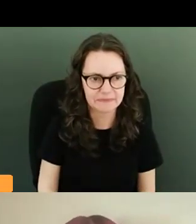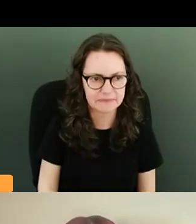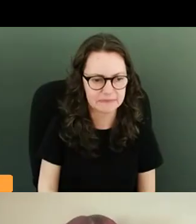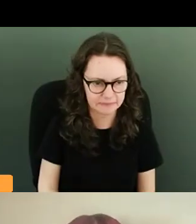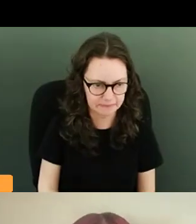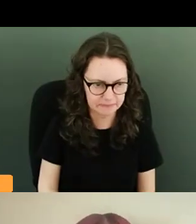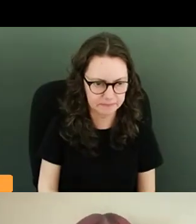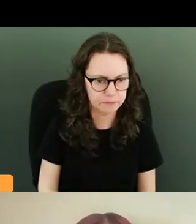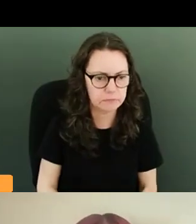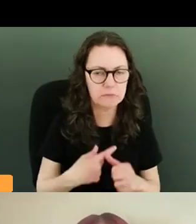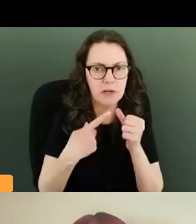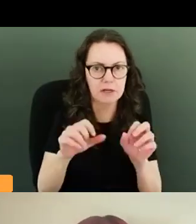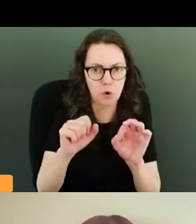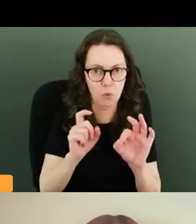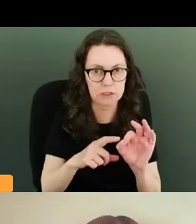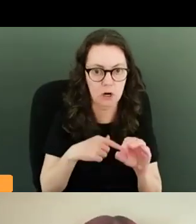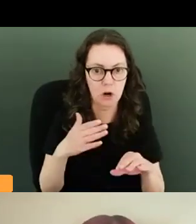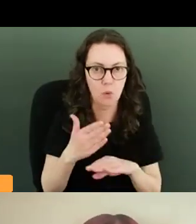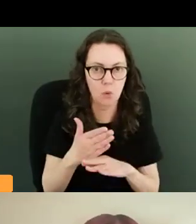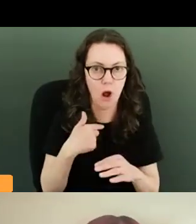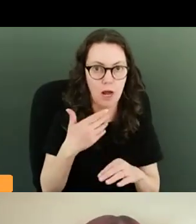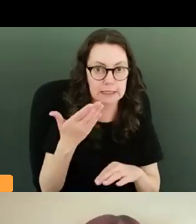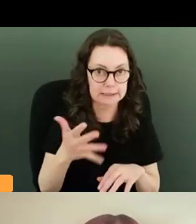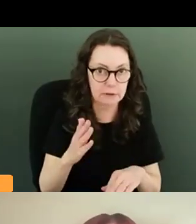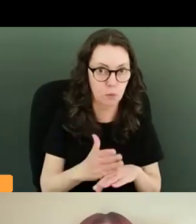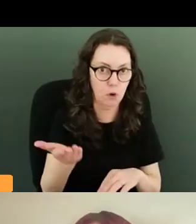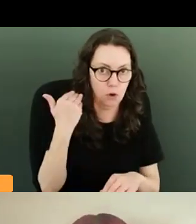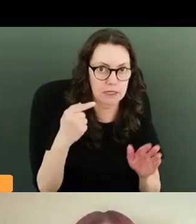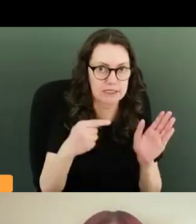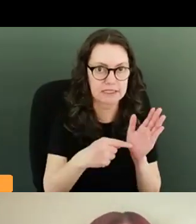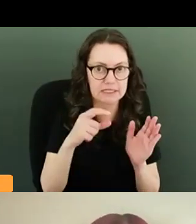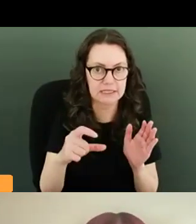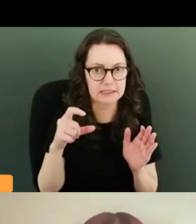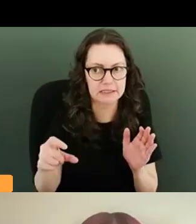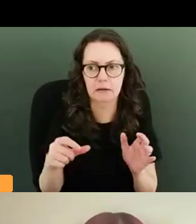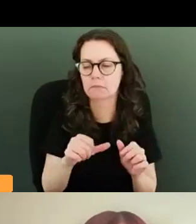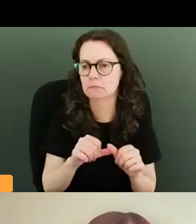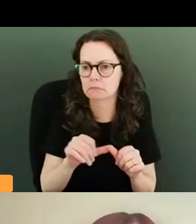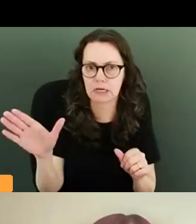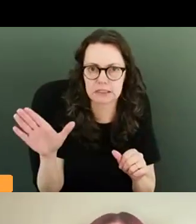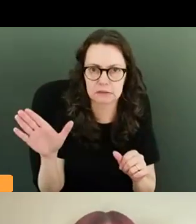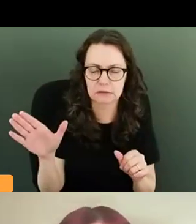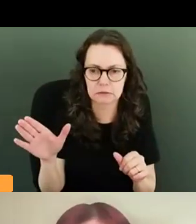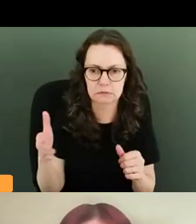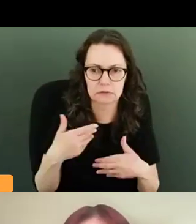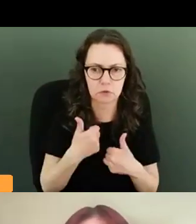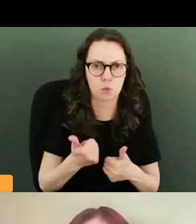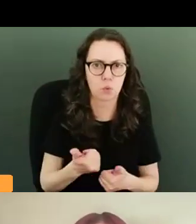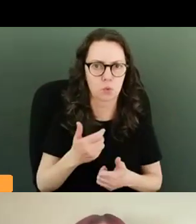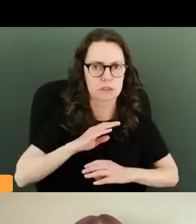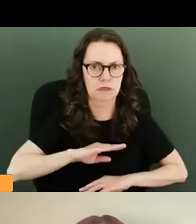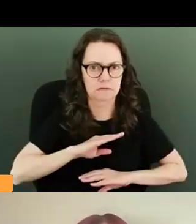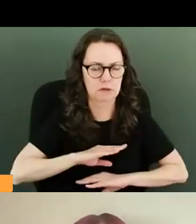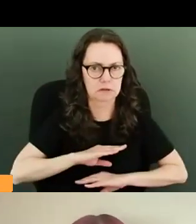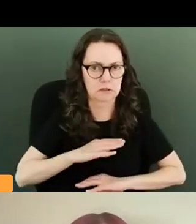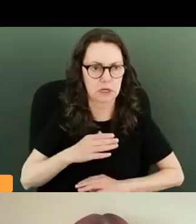the question, working on the Take Charge of Change project was incredibly meaningful to me, and to have this opportunity to work